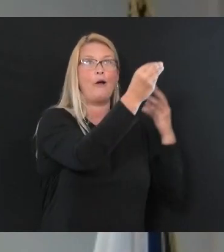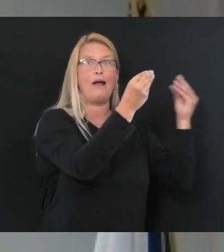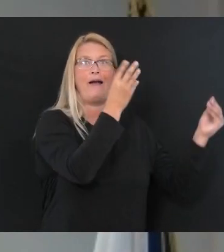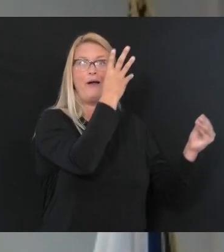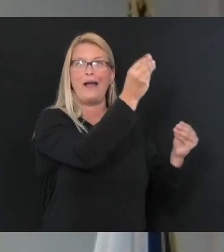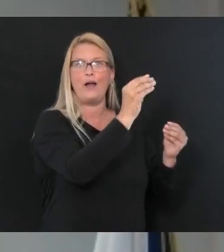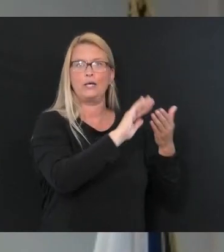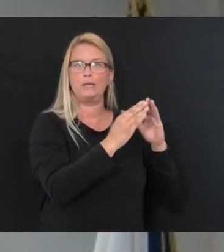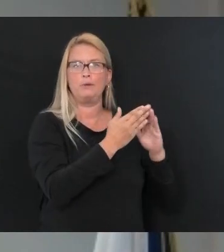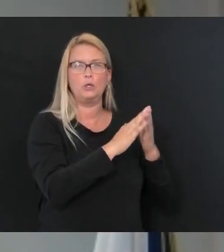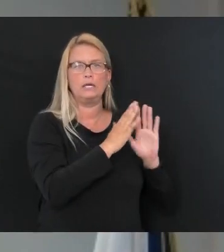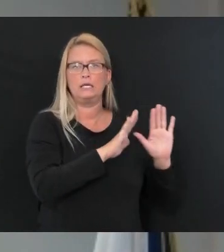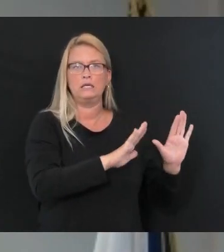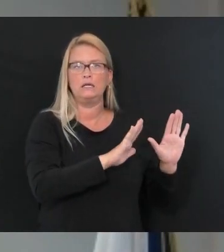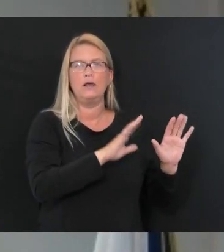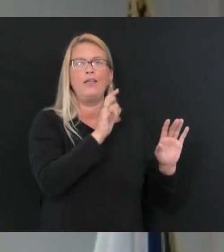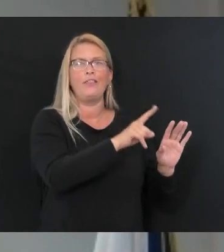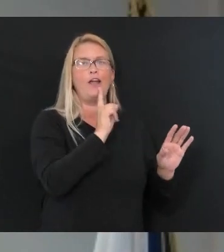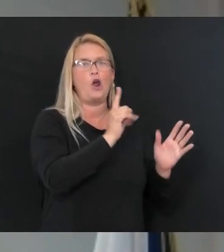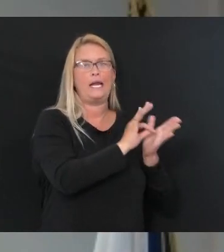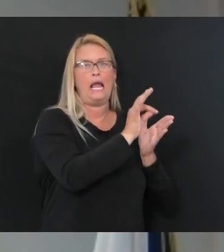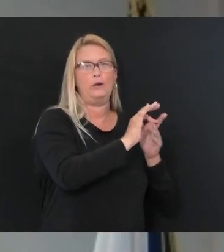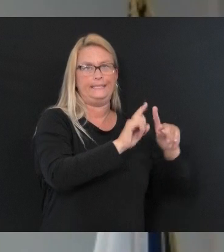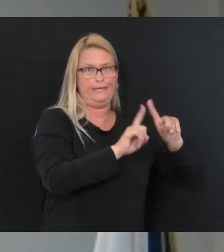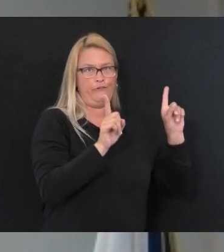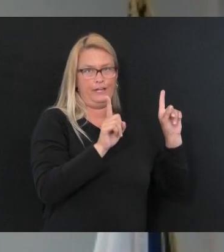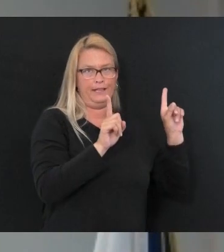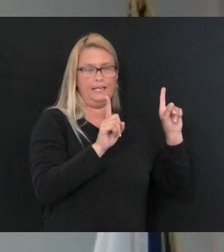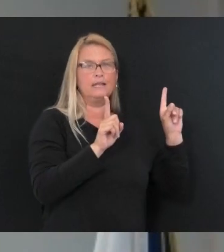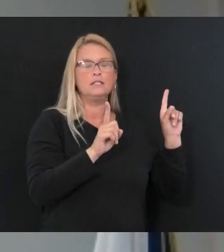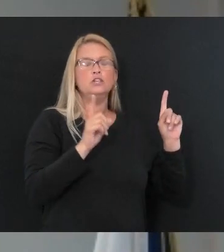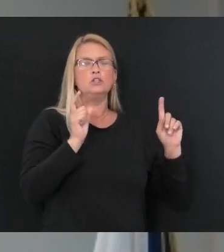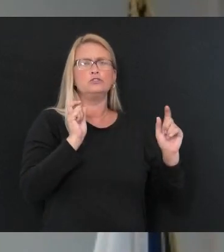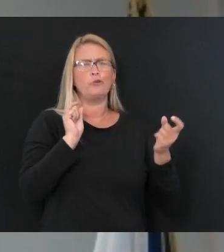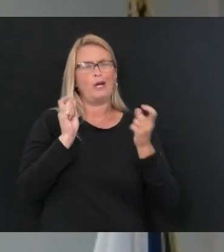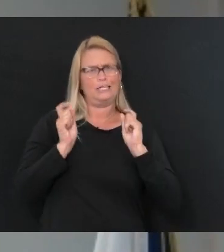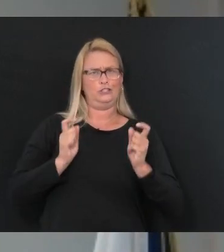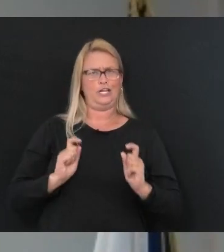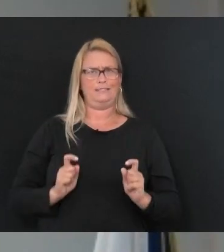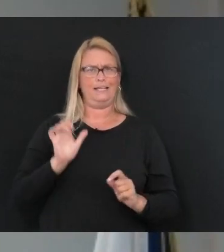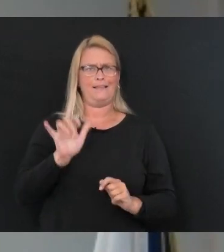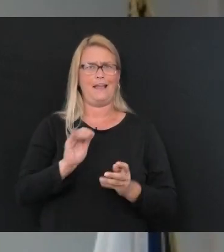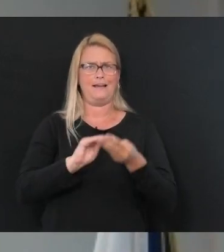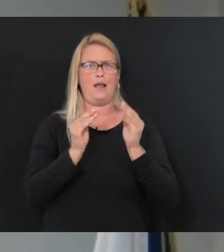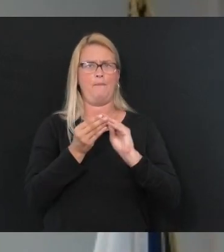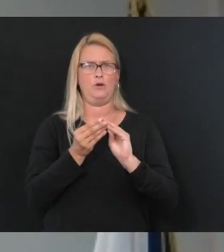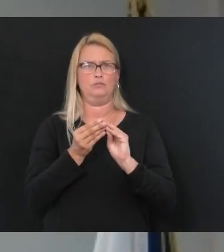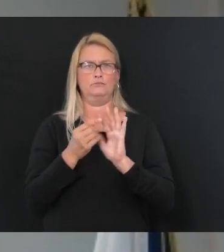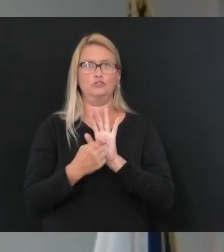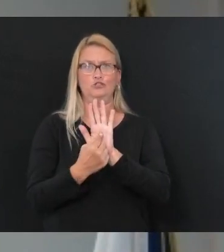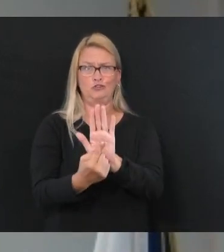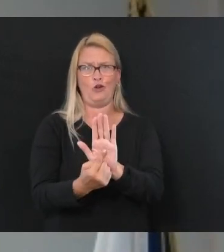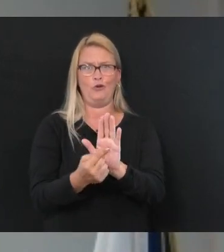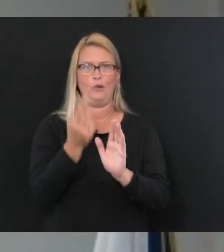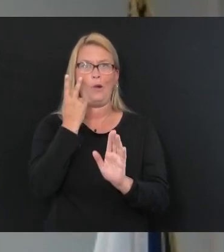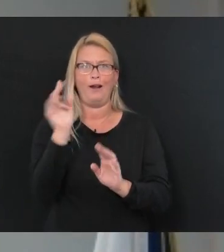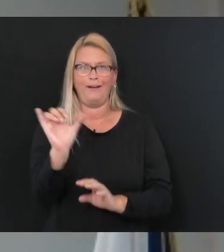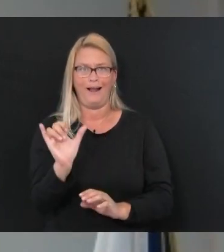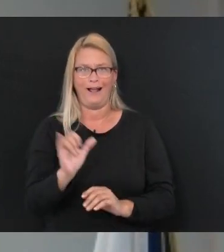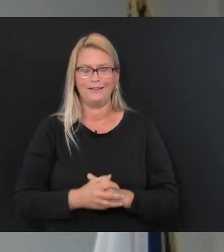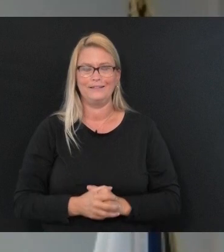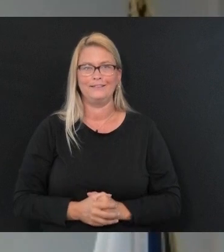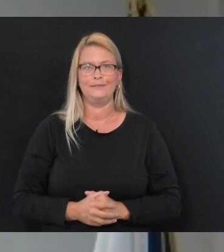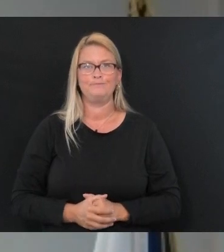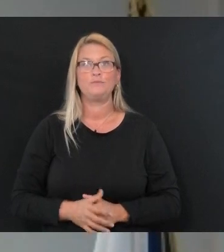they are treated differently. So we are making adjustments to those numbers to reflect that. We will have